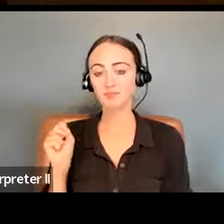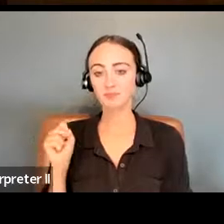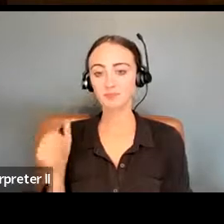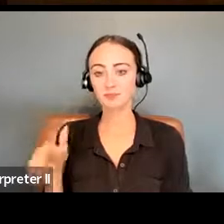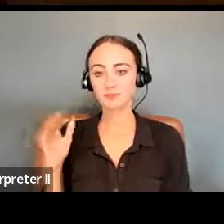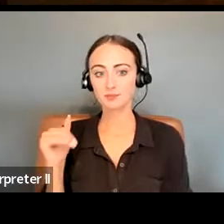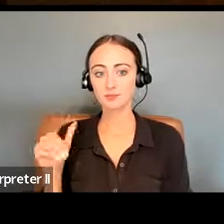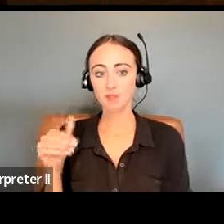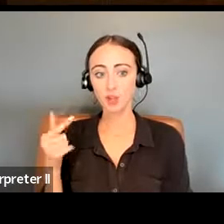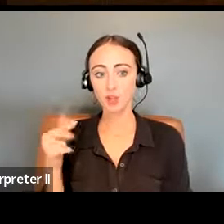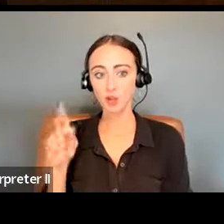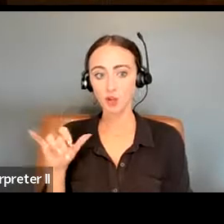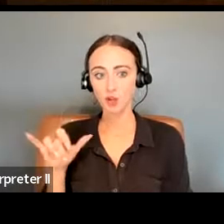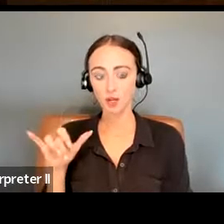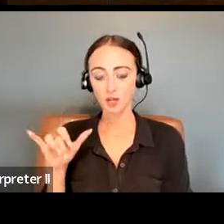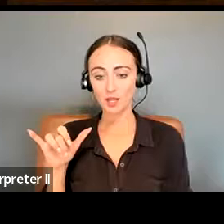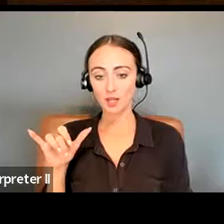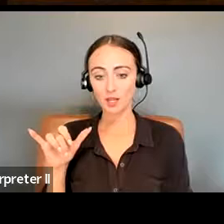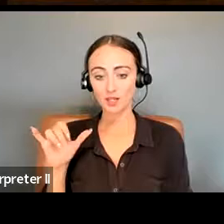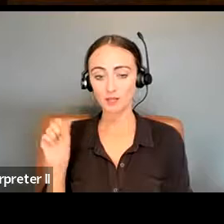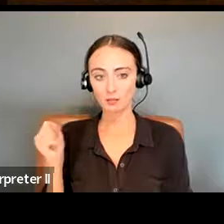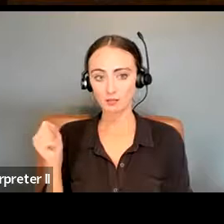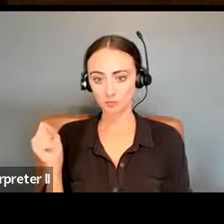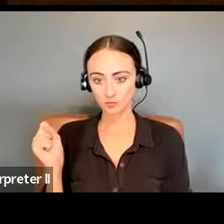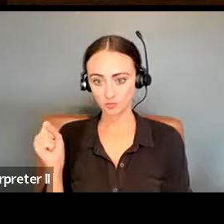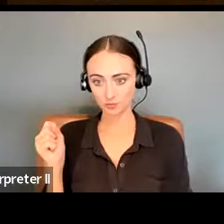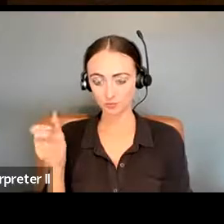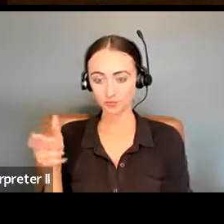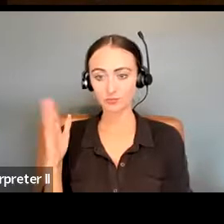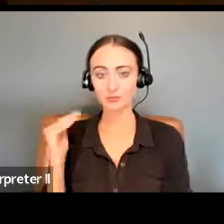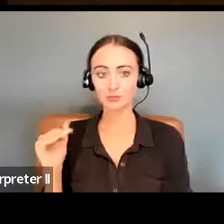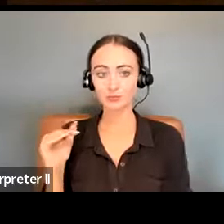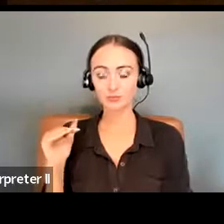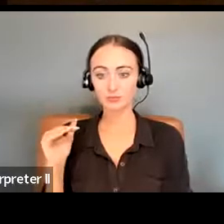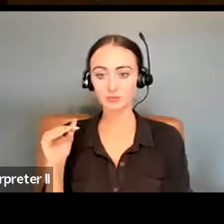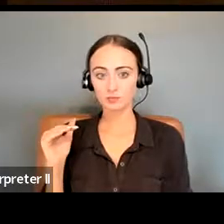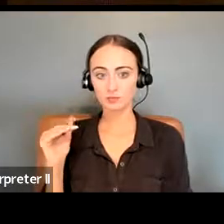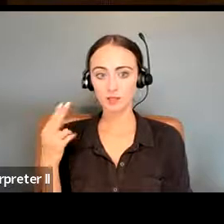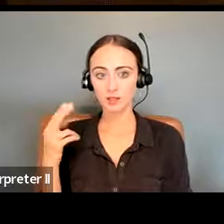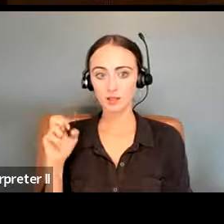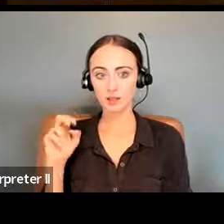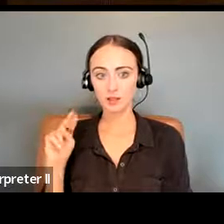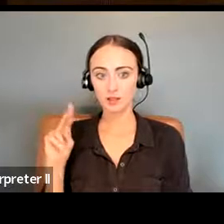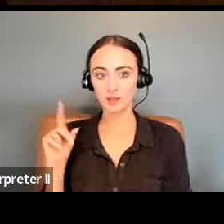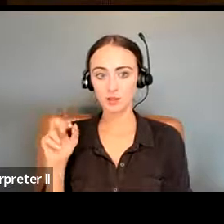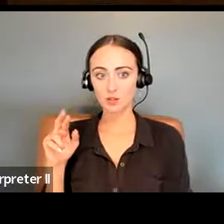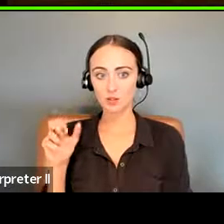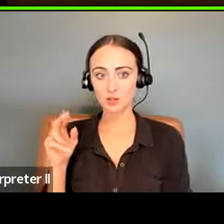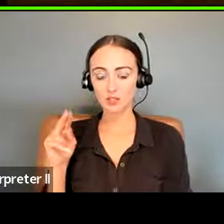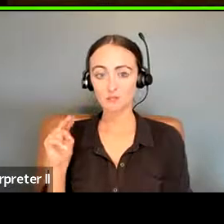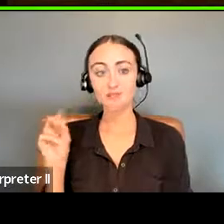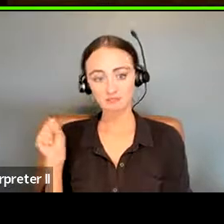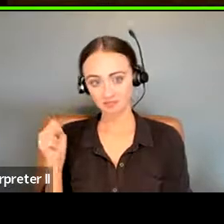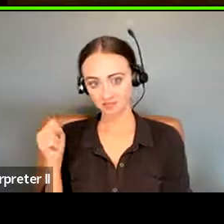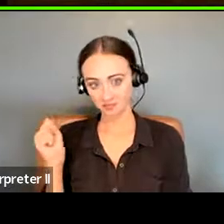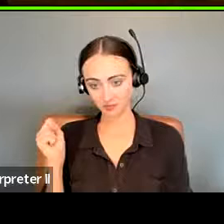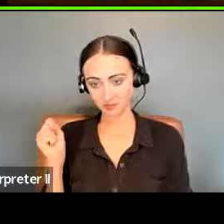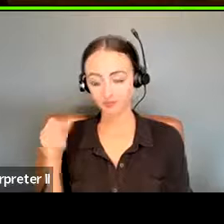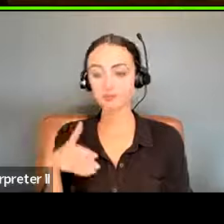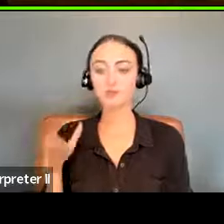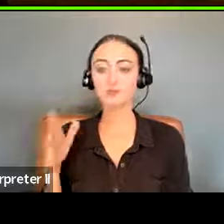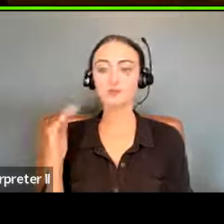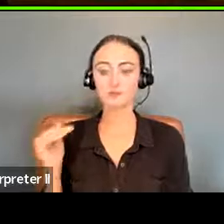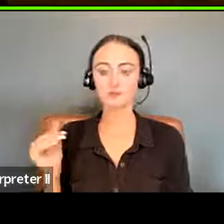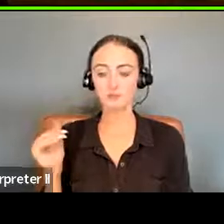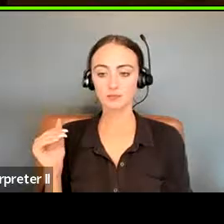yes. Councilmember Gray, Yes. Councilmember Gray votes yes. Councilmember Henderson, Yes. Councilmember